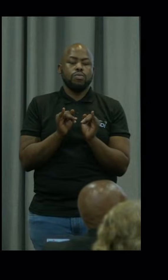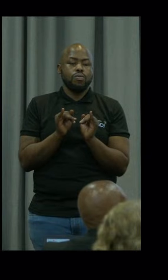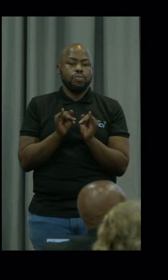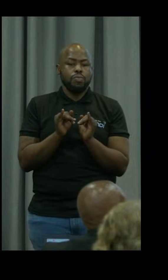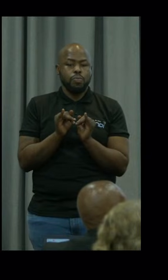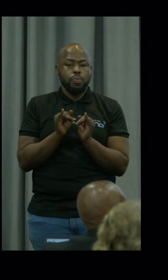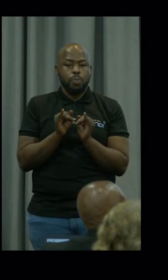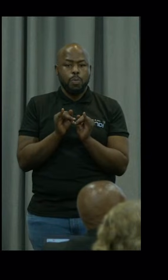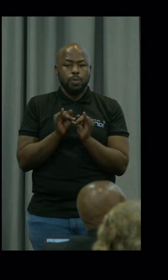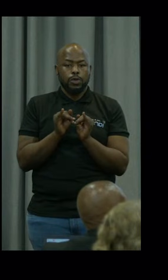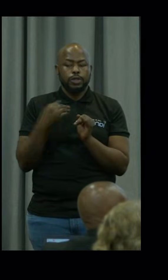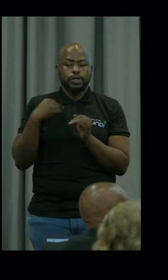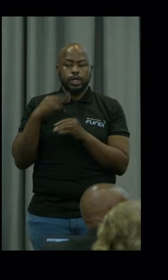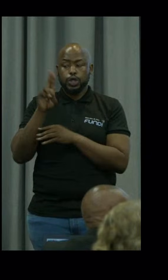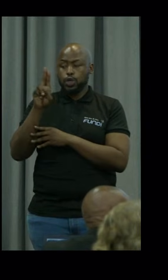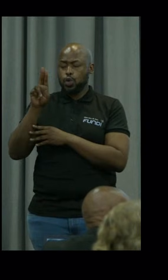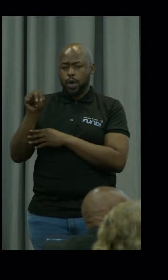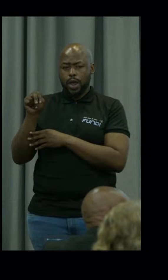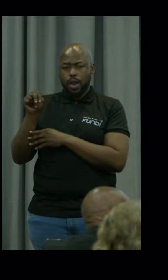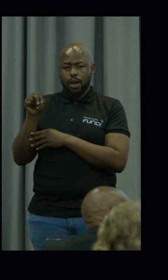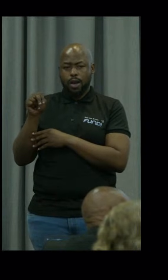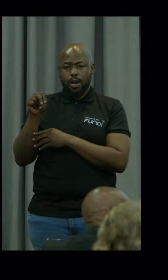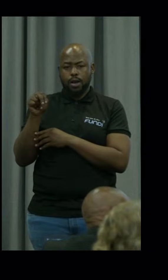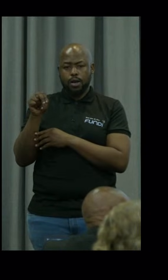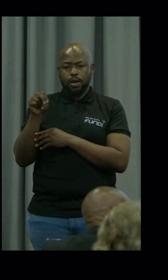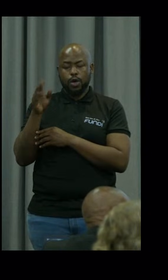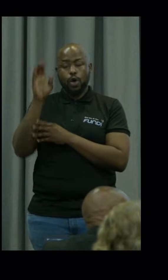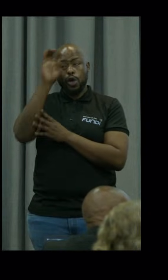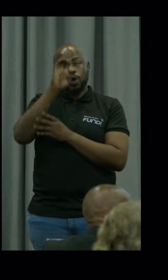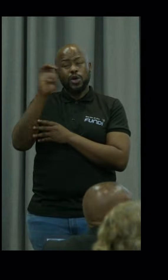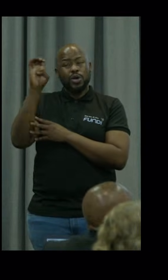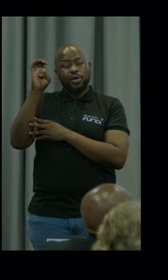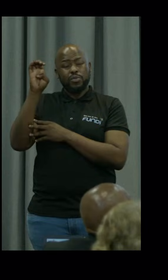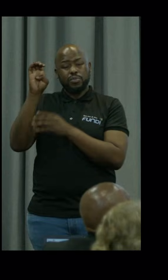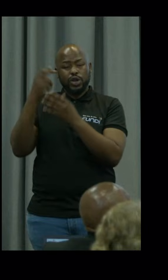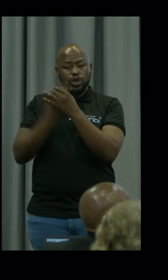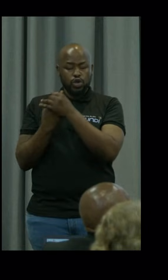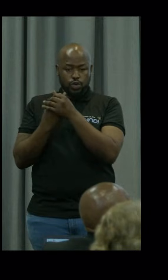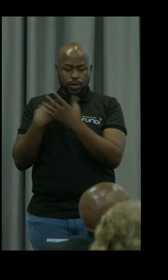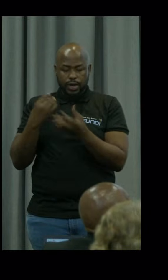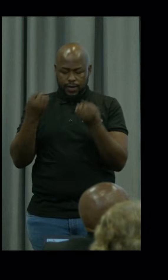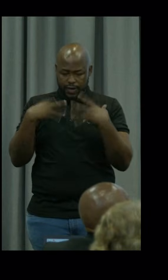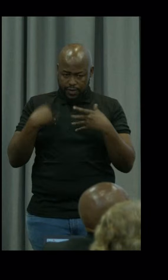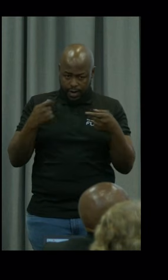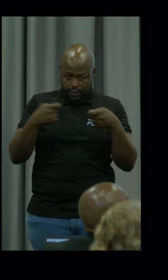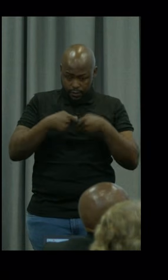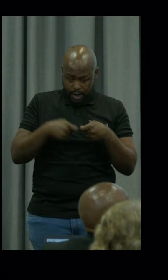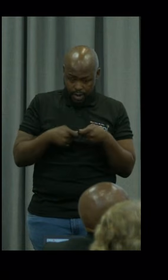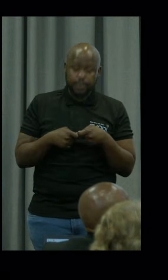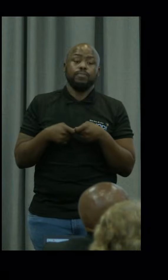so the European Union has been very kind and provided us with funding.